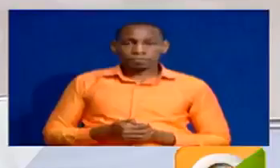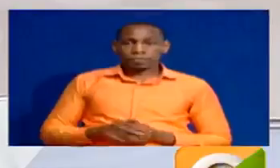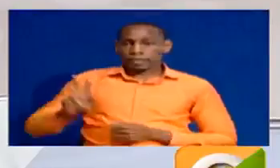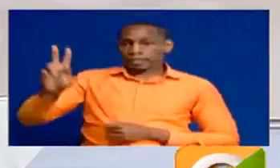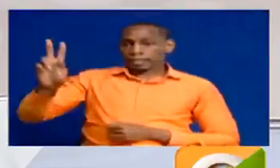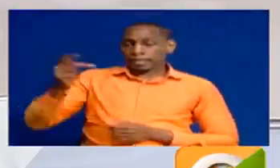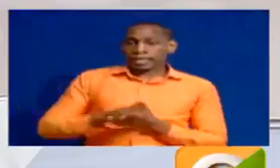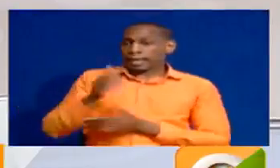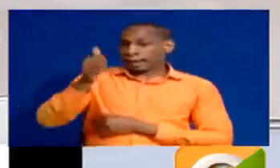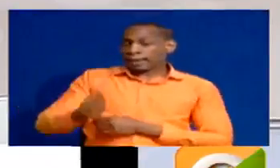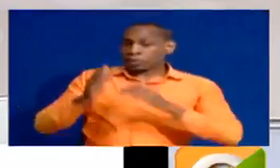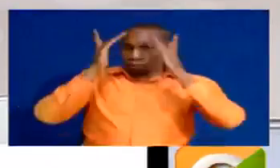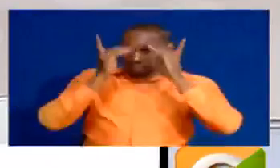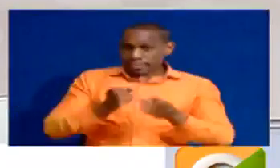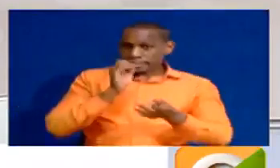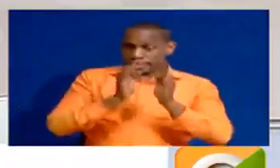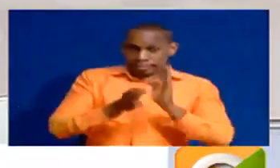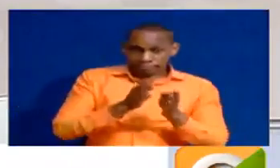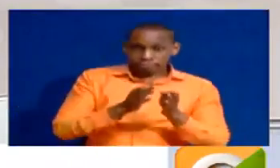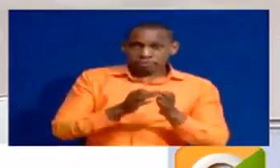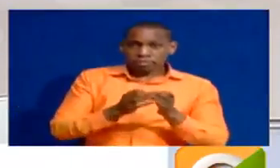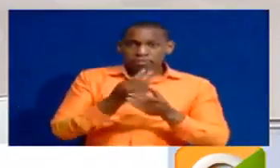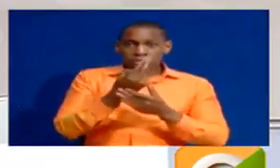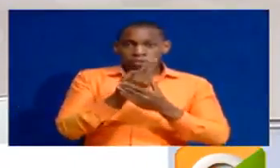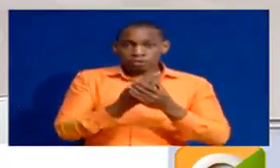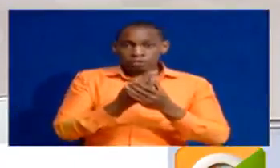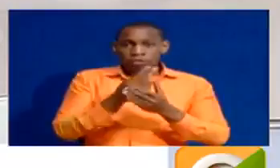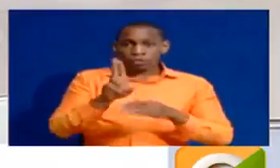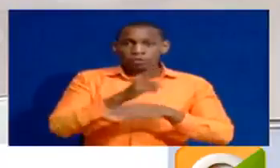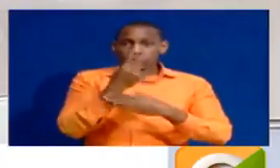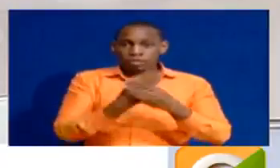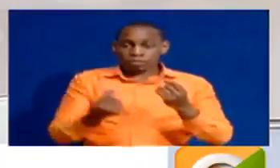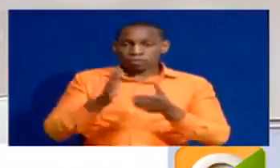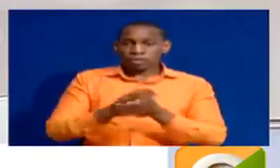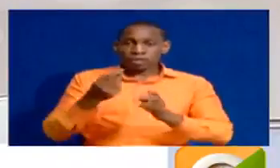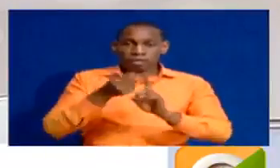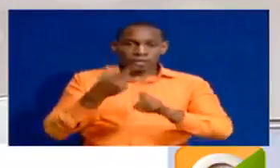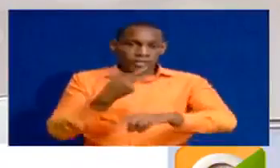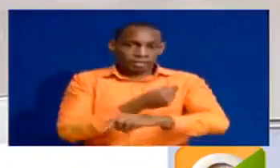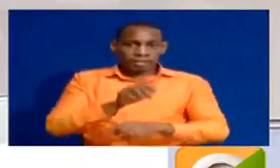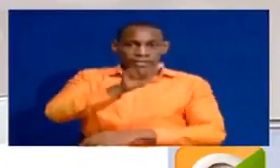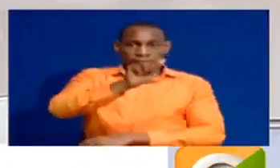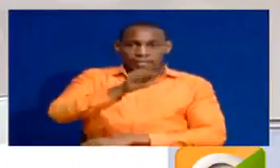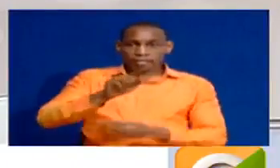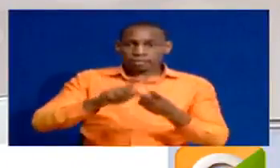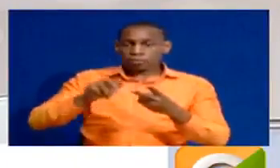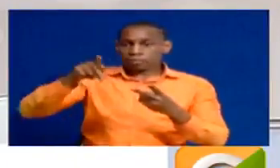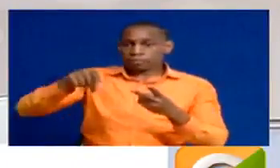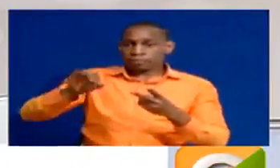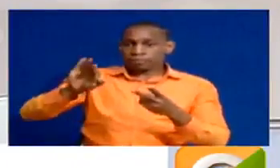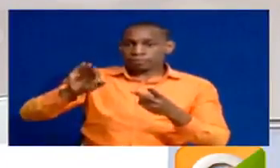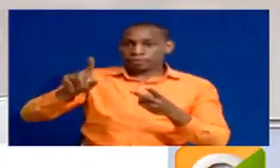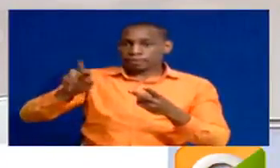All right, now Kenya is yet to decide whether or not it will mix and match shots of the COVID-19 AstraZeneca and